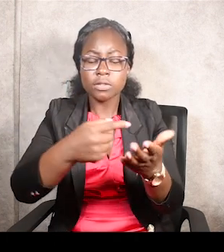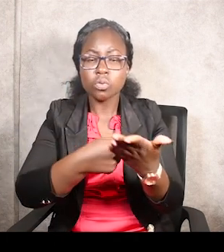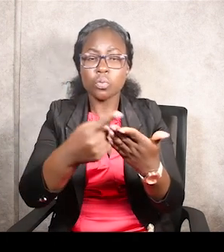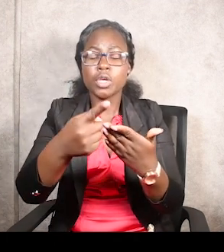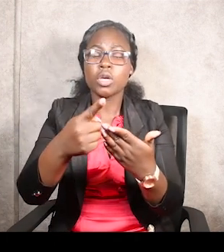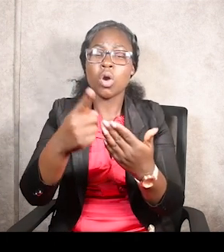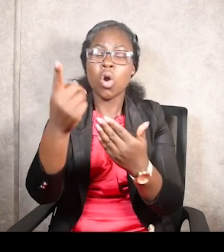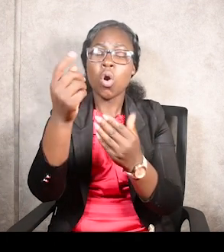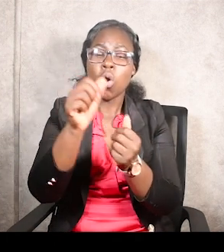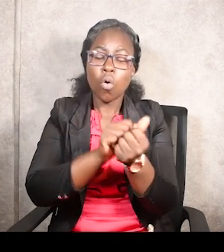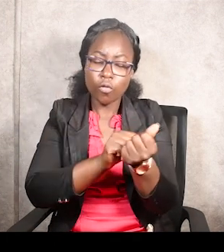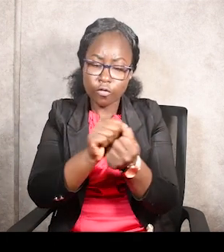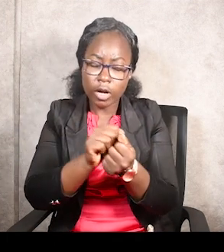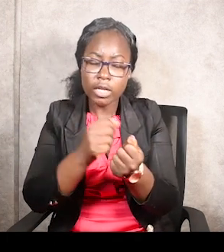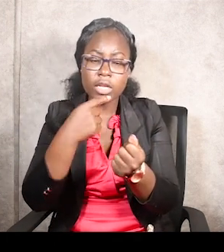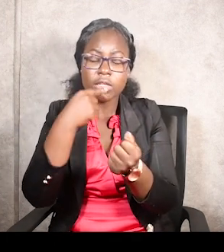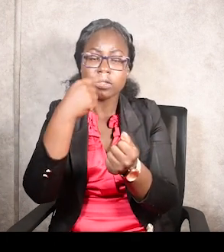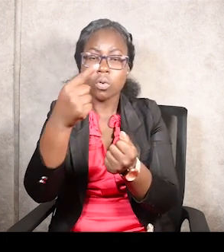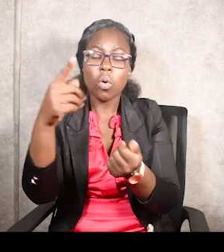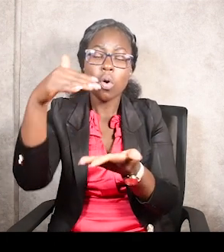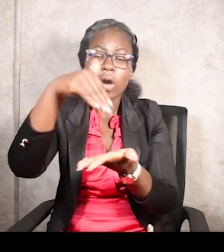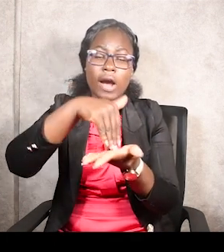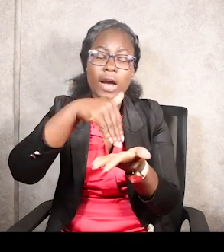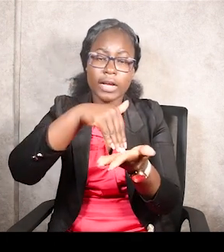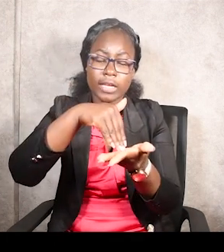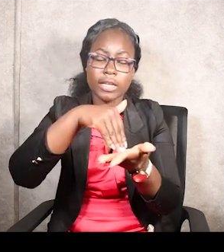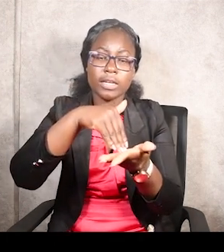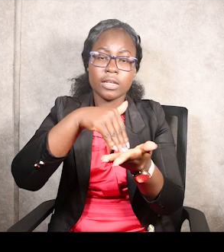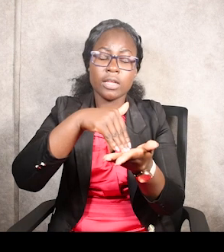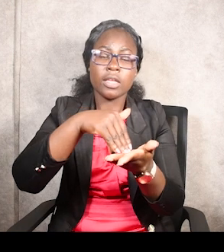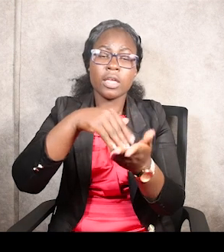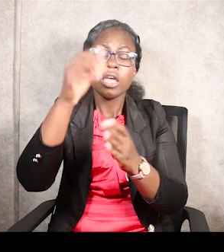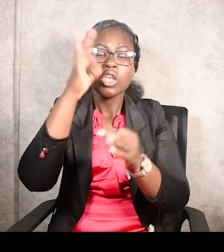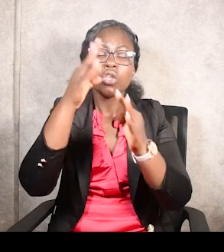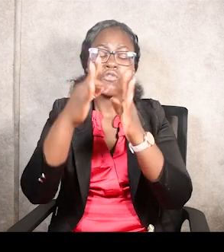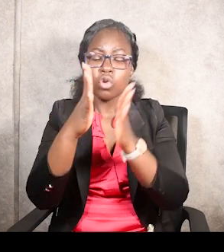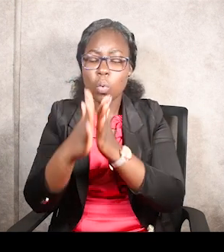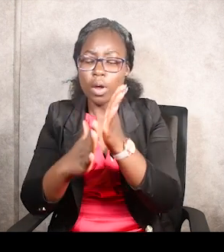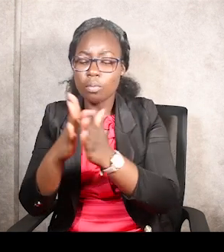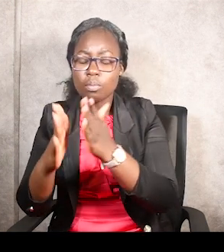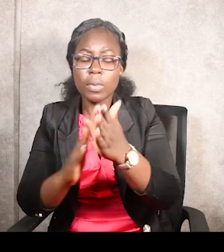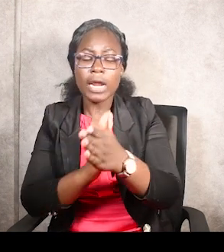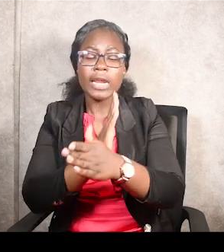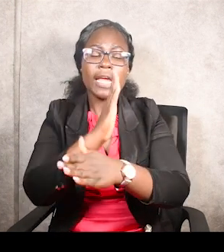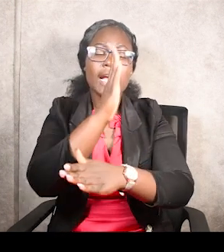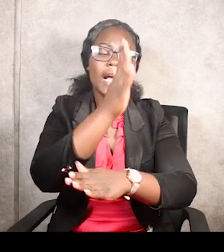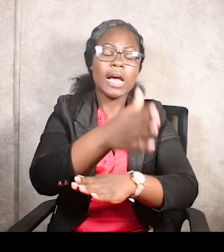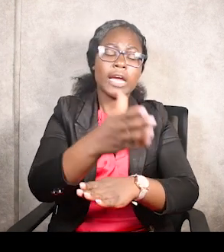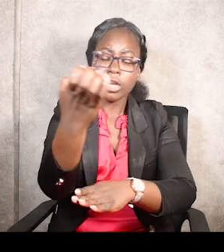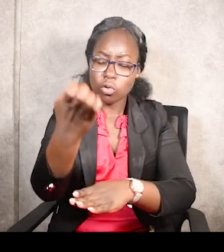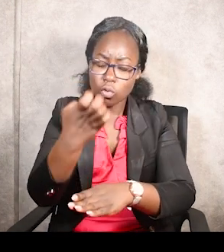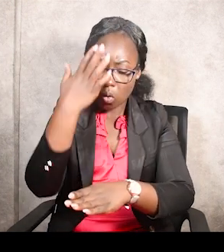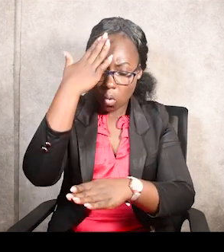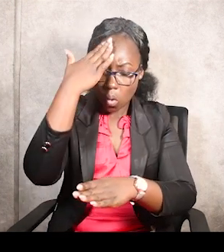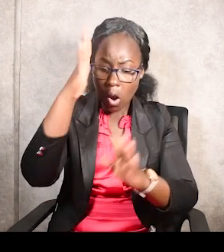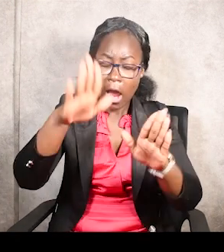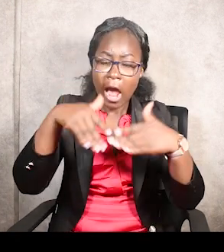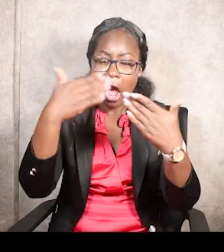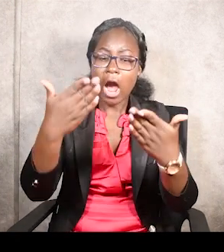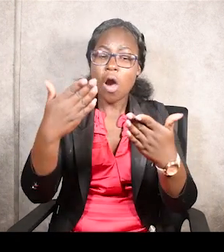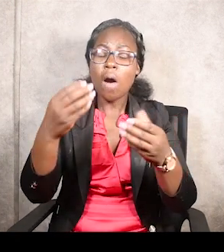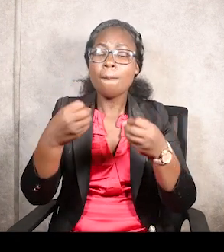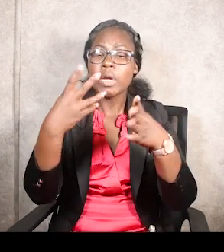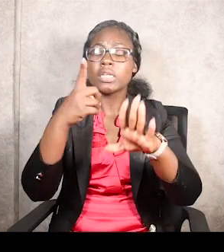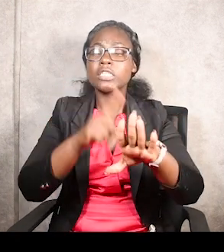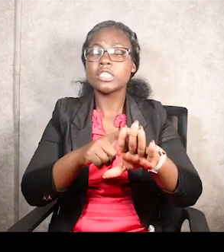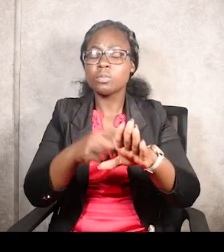week on Friday. So again, when you're planning ahead, you need to know how regularly